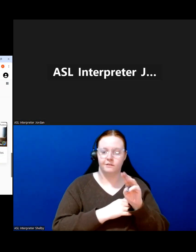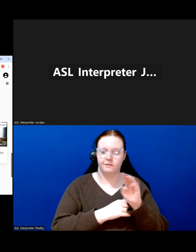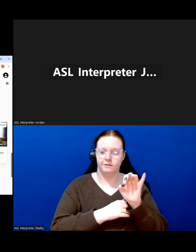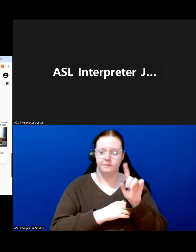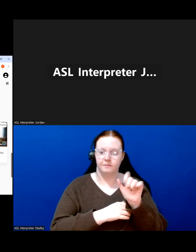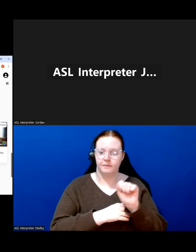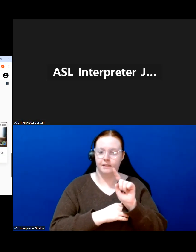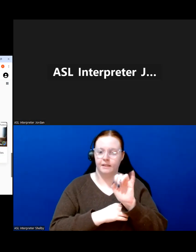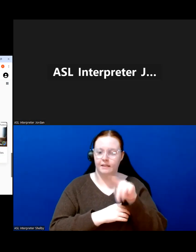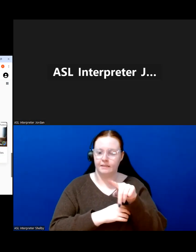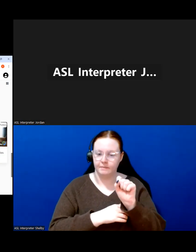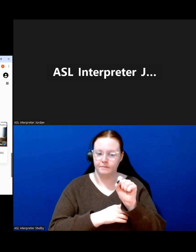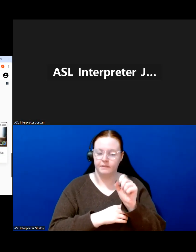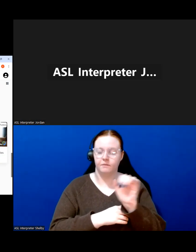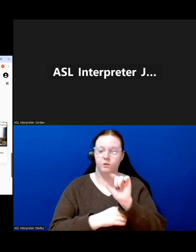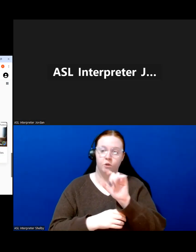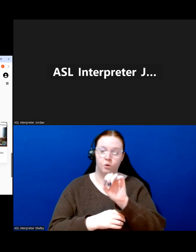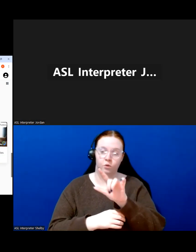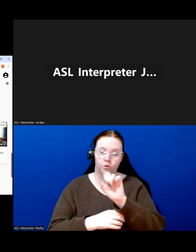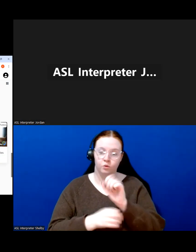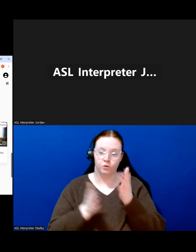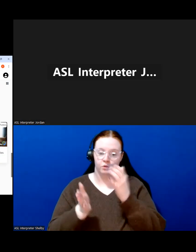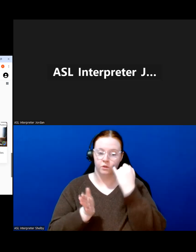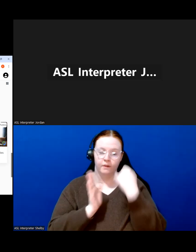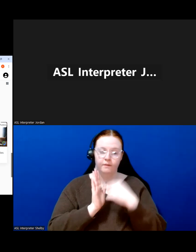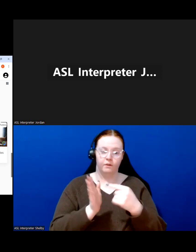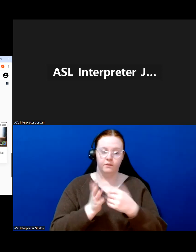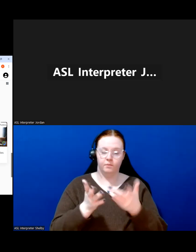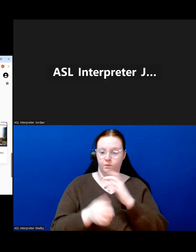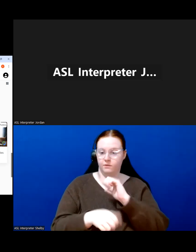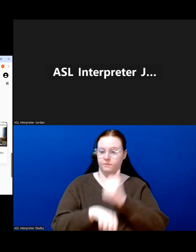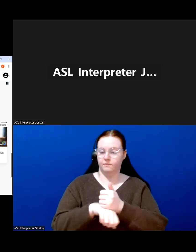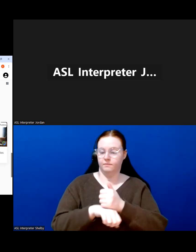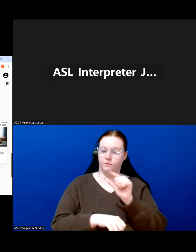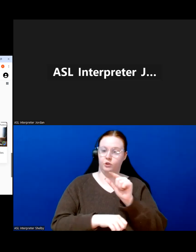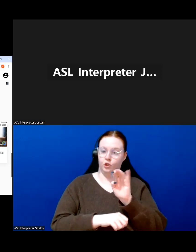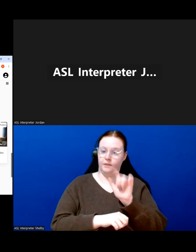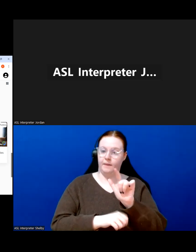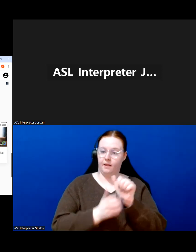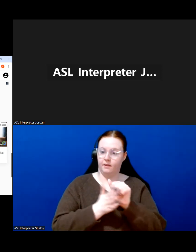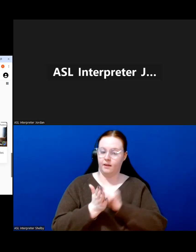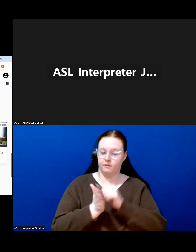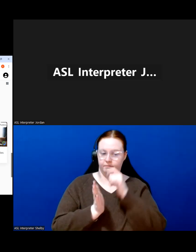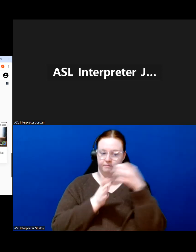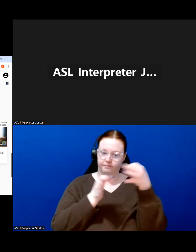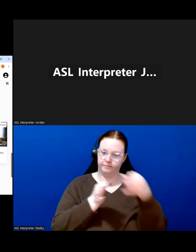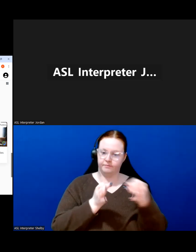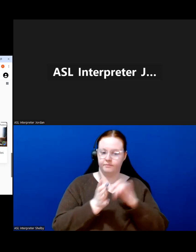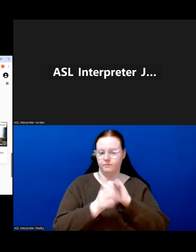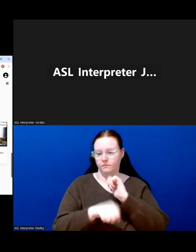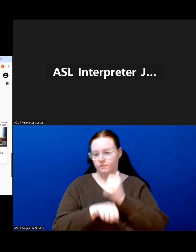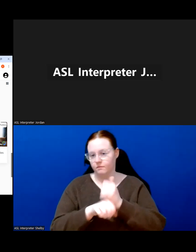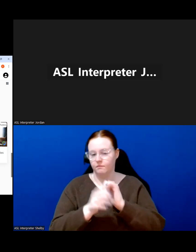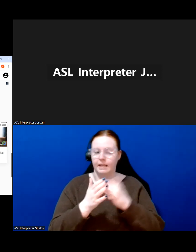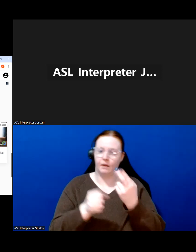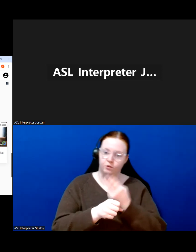Google services. So if I wanted to open a Gmail account, it'll show me how to do that and how to manage my Gmail